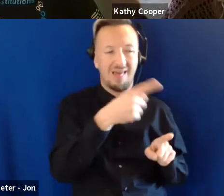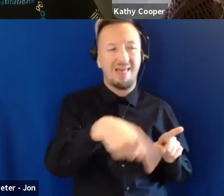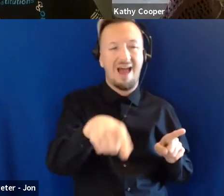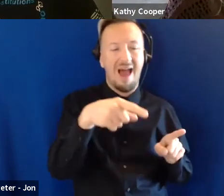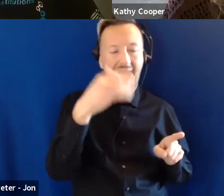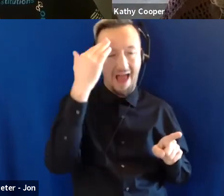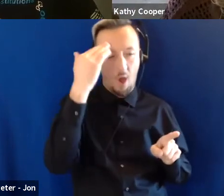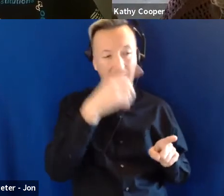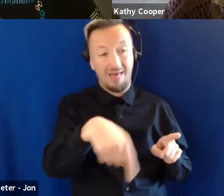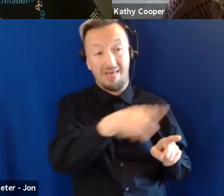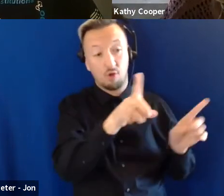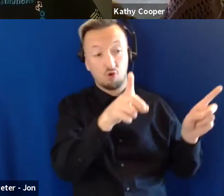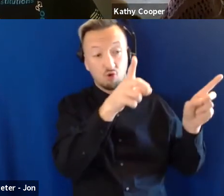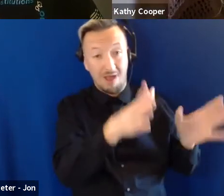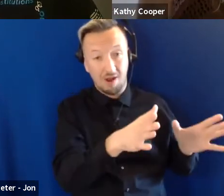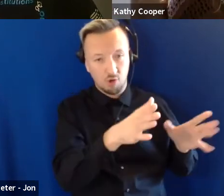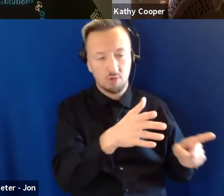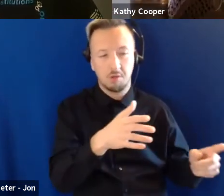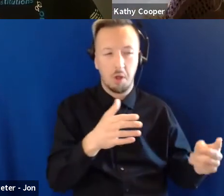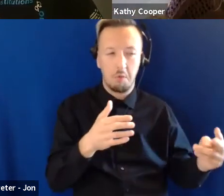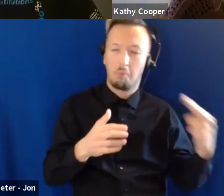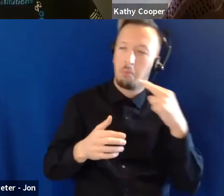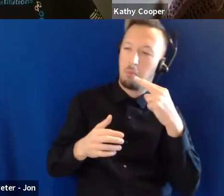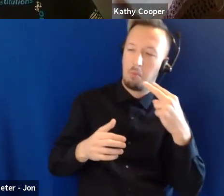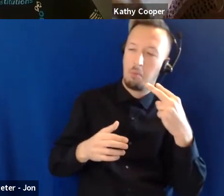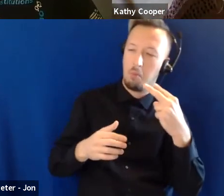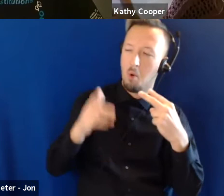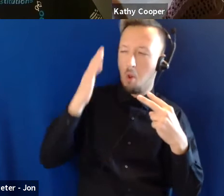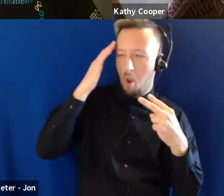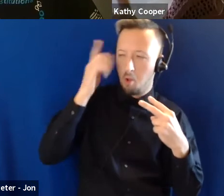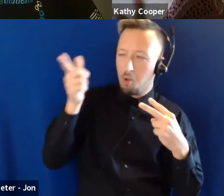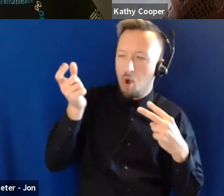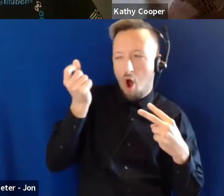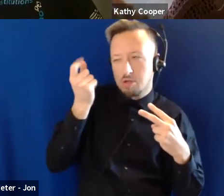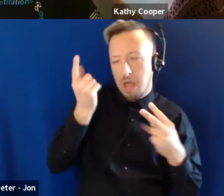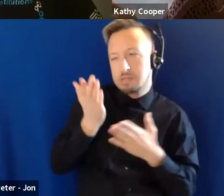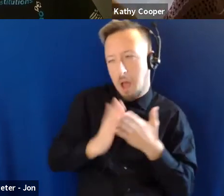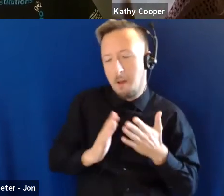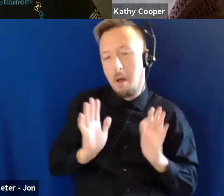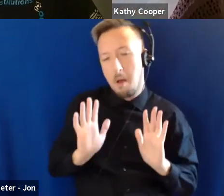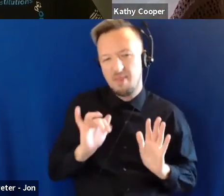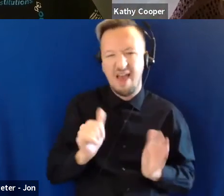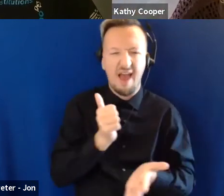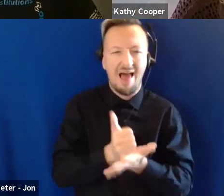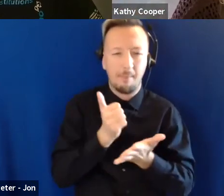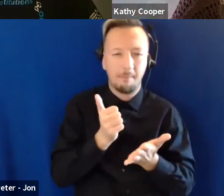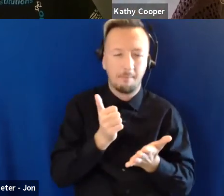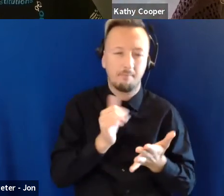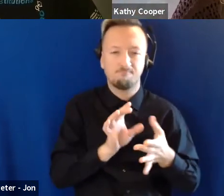I know a little bit about what I'm talking about, just a little bit, but I think that helps. But